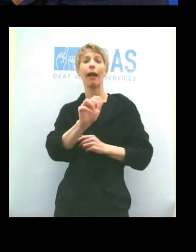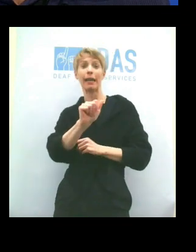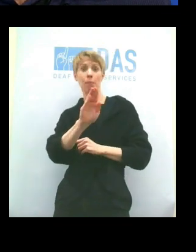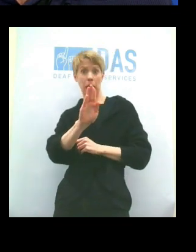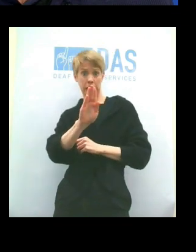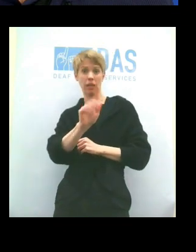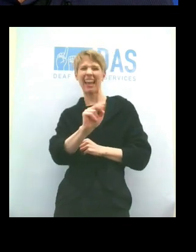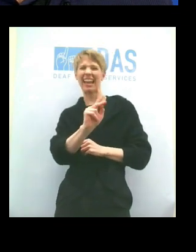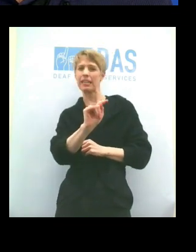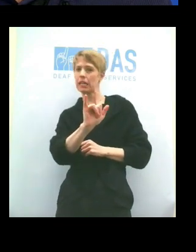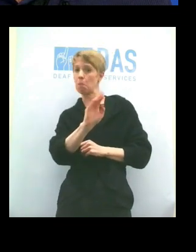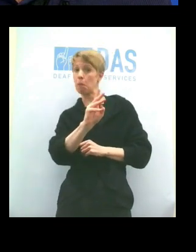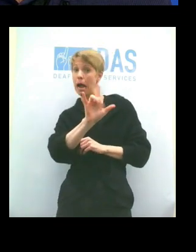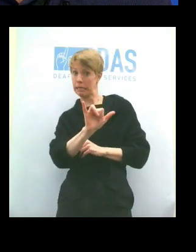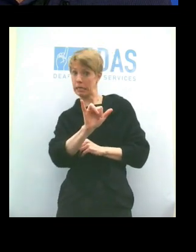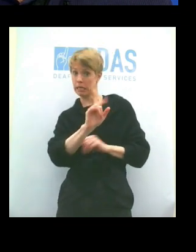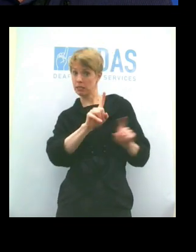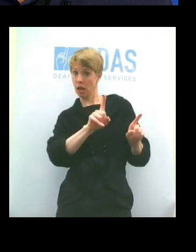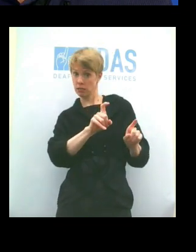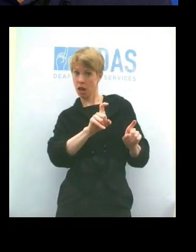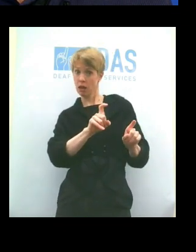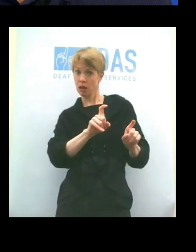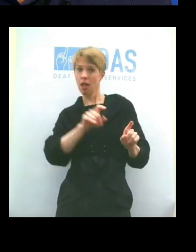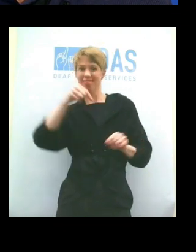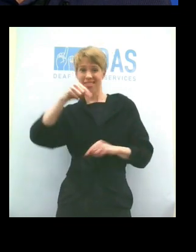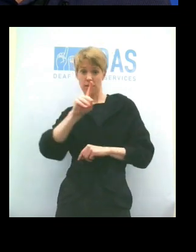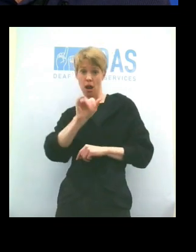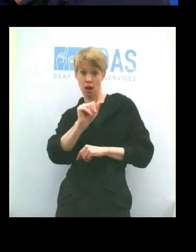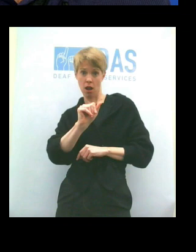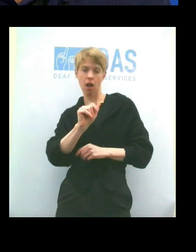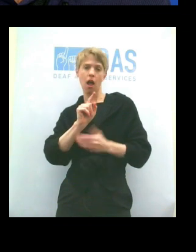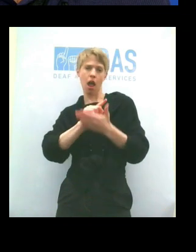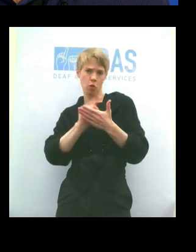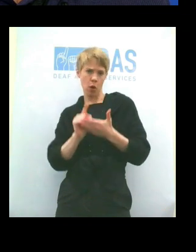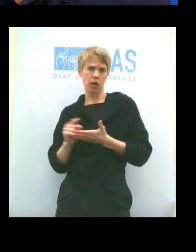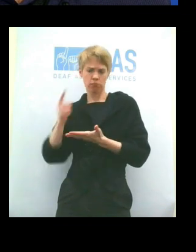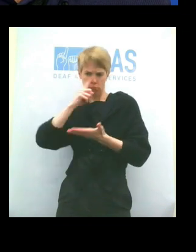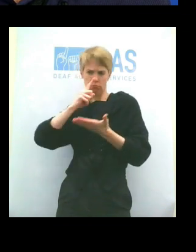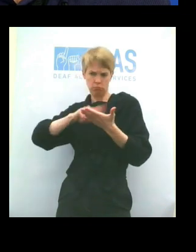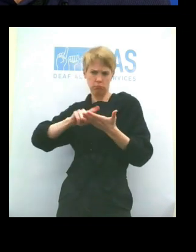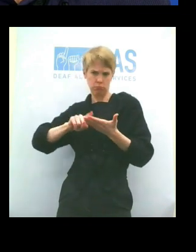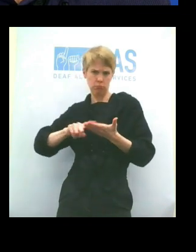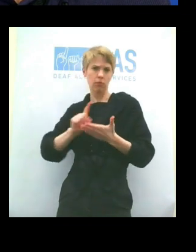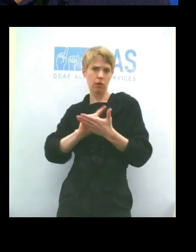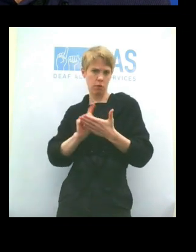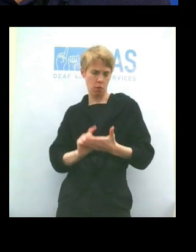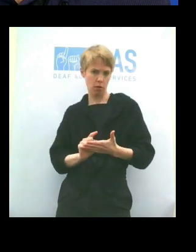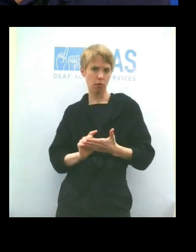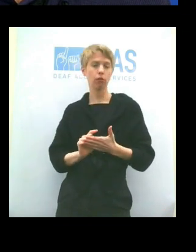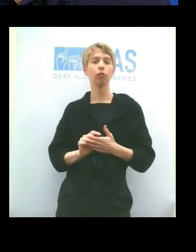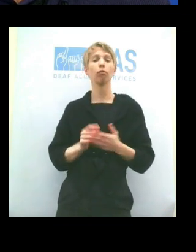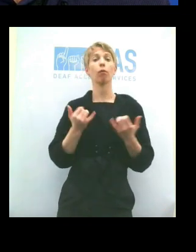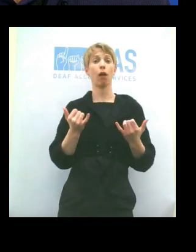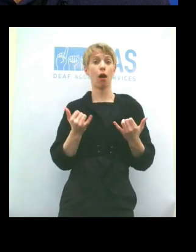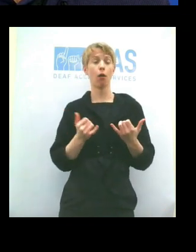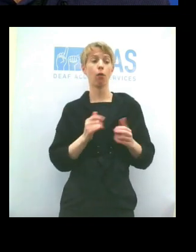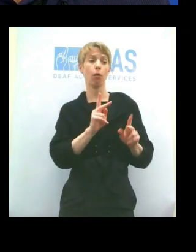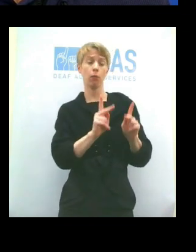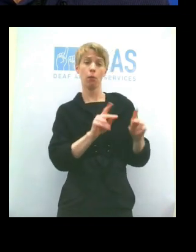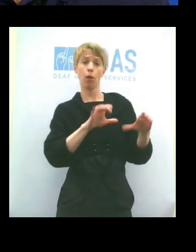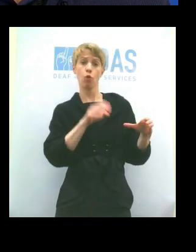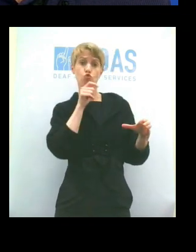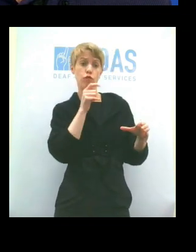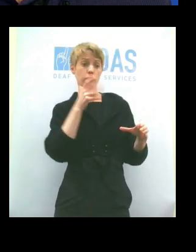weekly data. We are seeing that through the first 3 weeks of data, that 7.8% of individuals